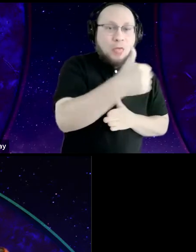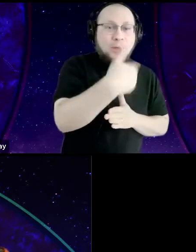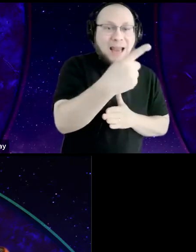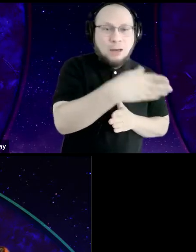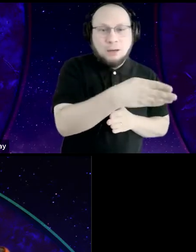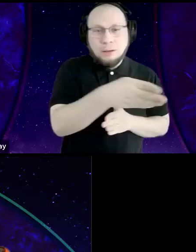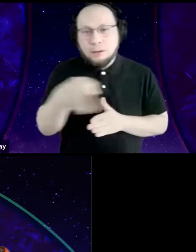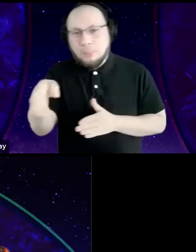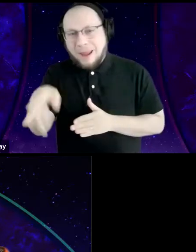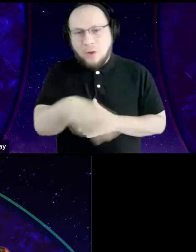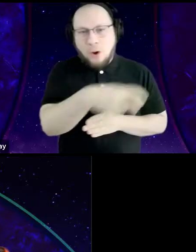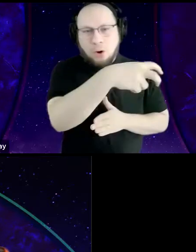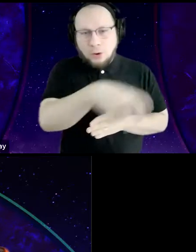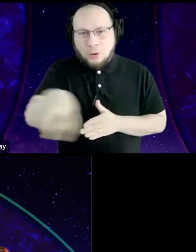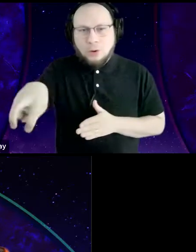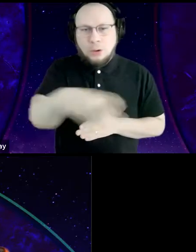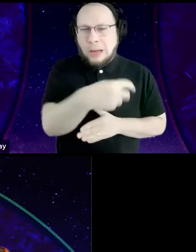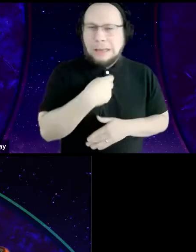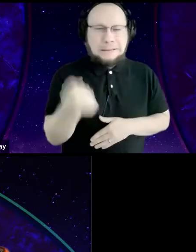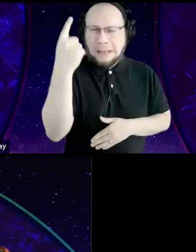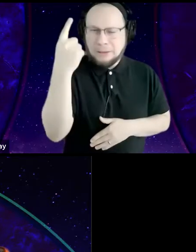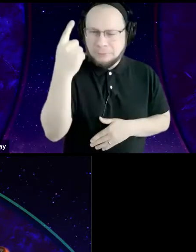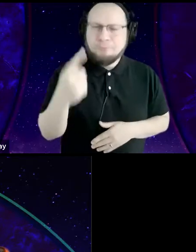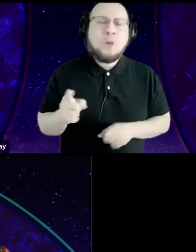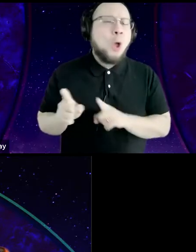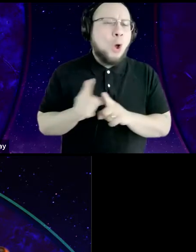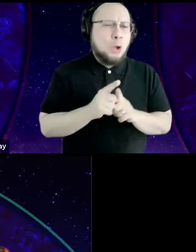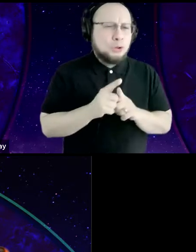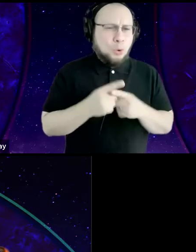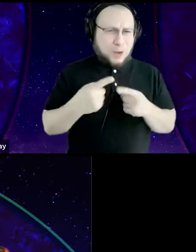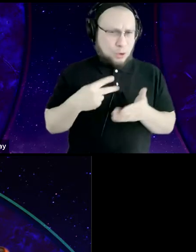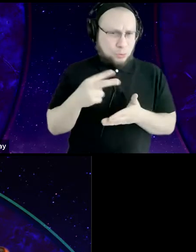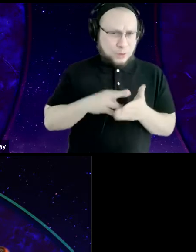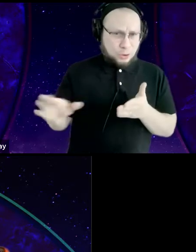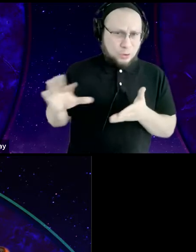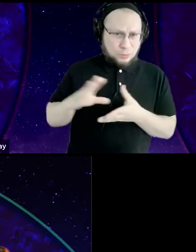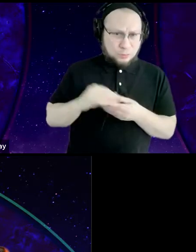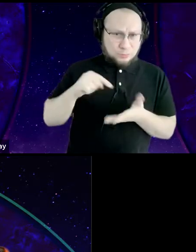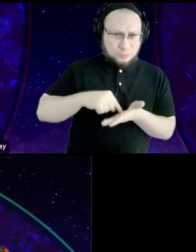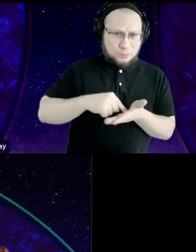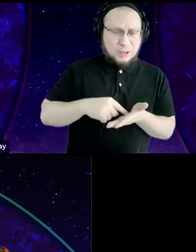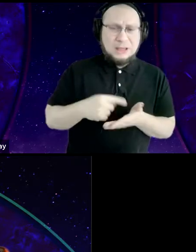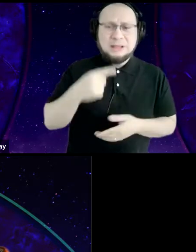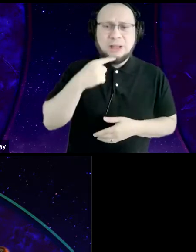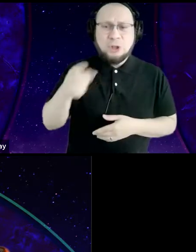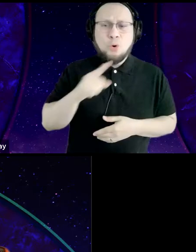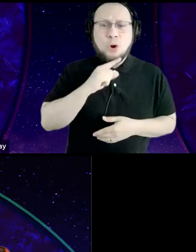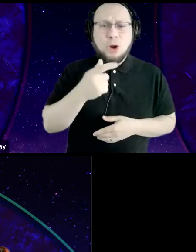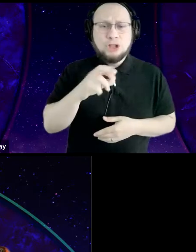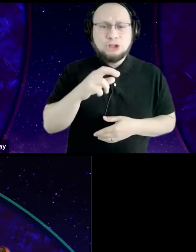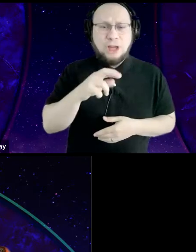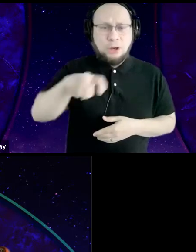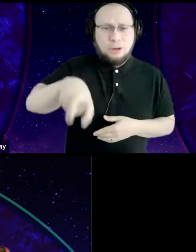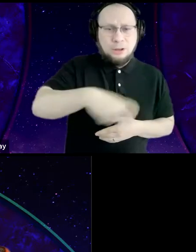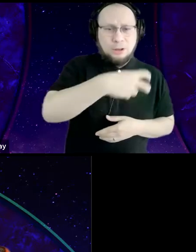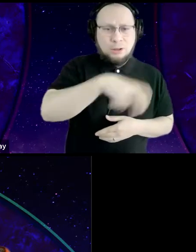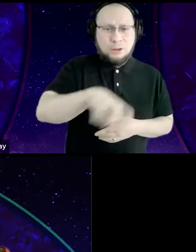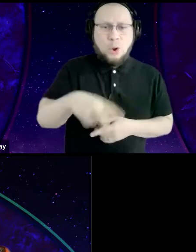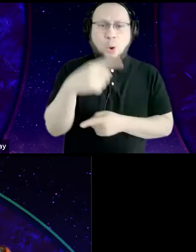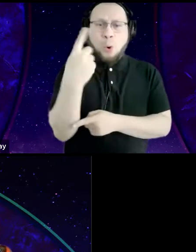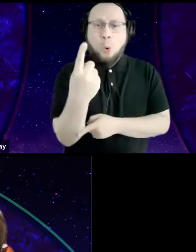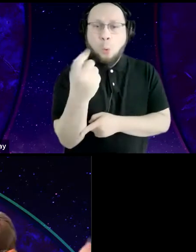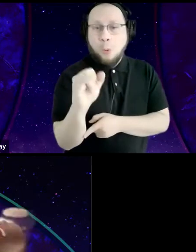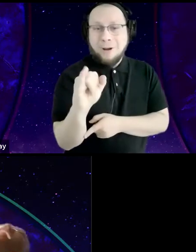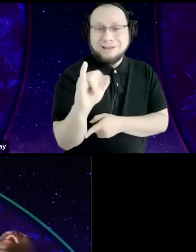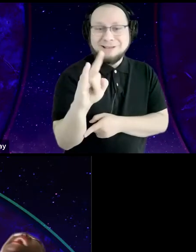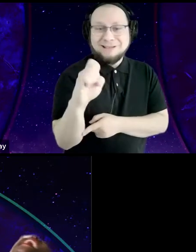I, that was included where I read that was Jéhan is a gender vacillating one-sided